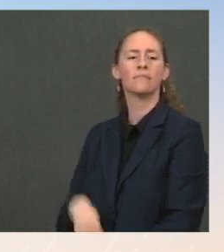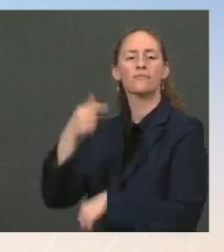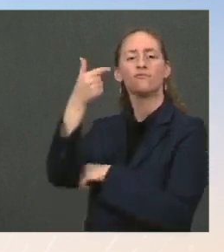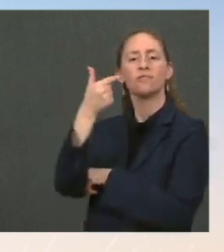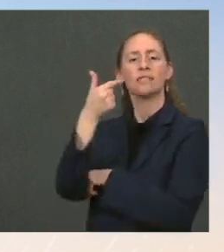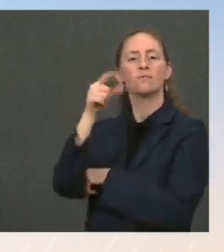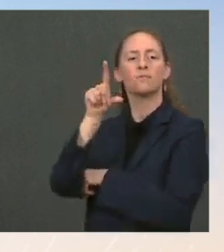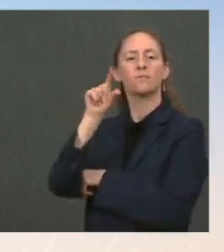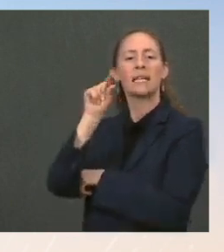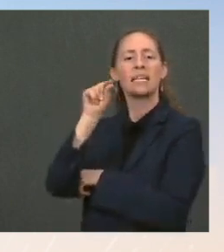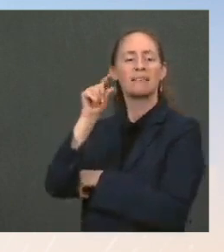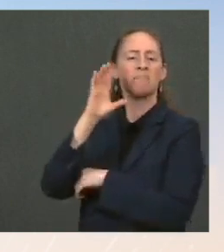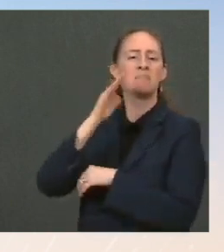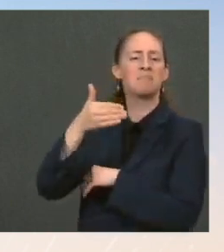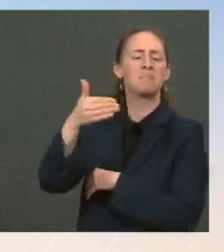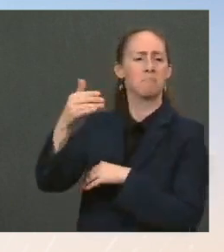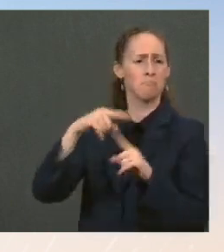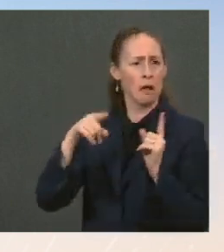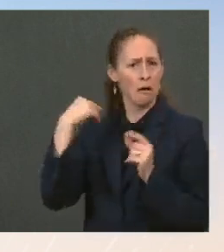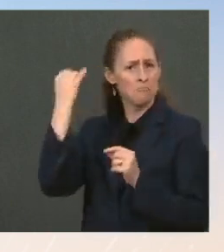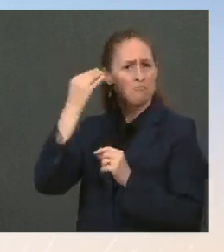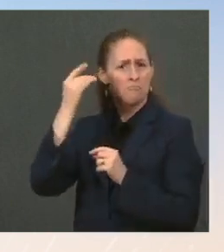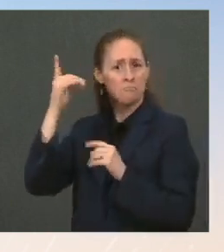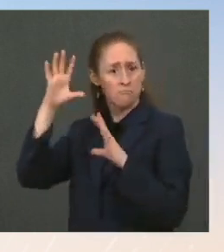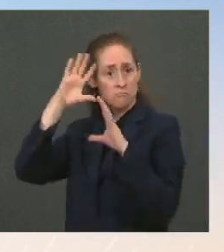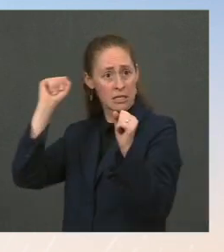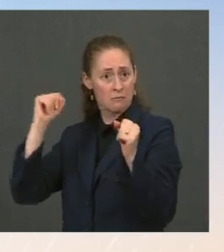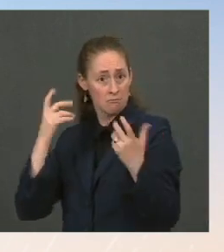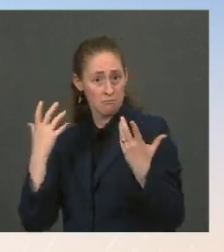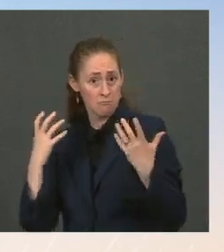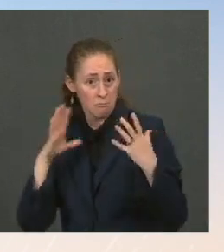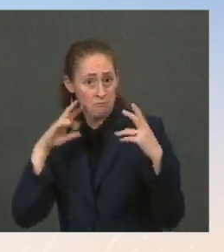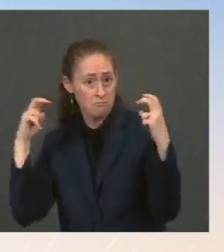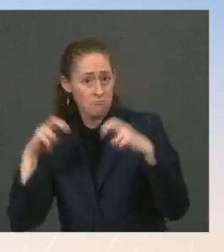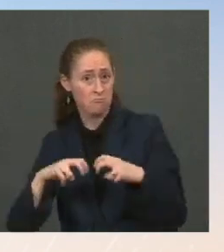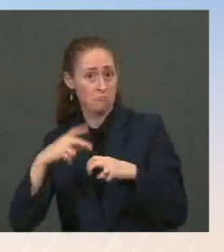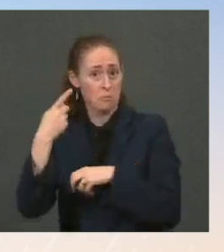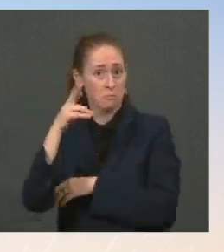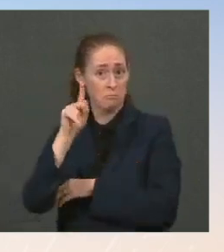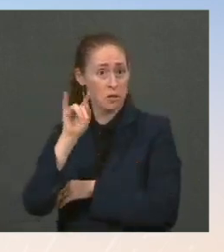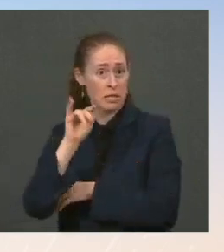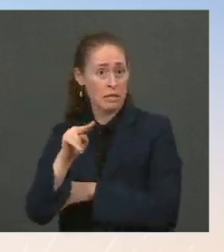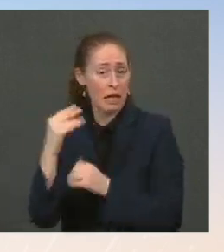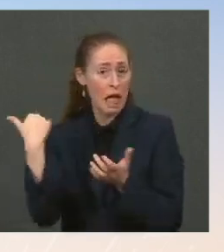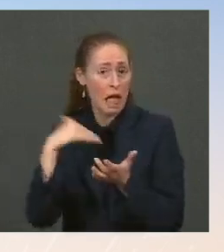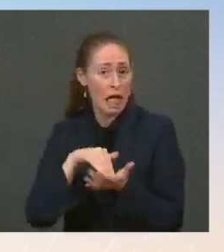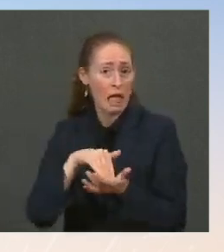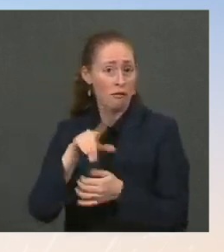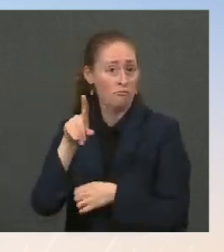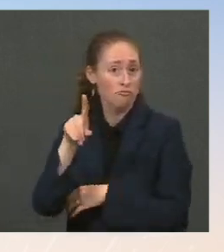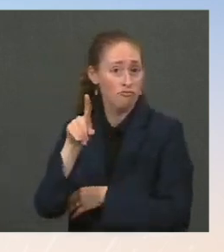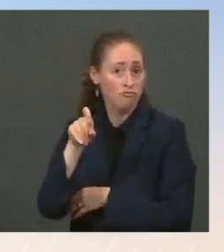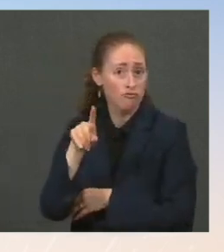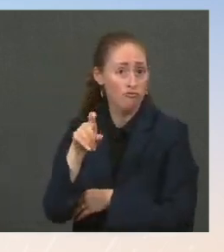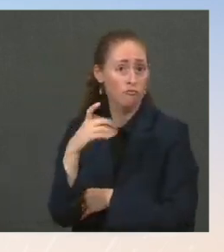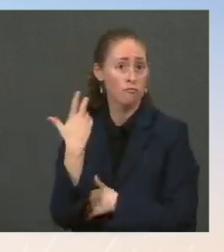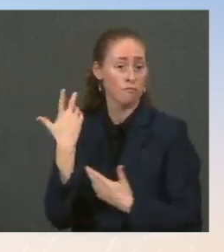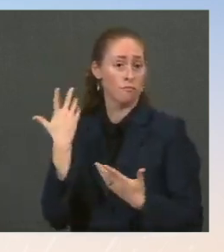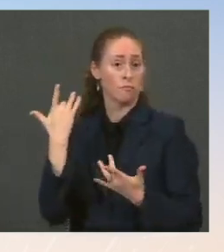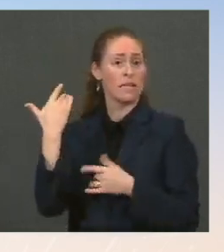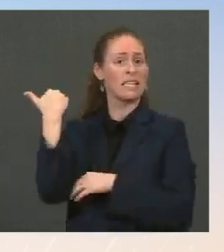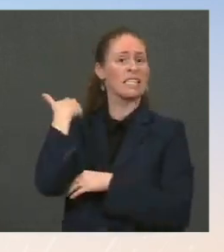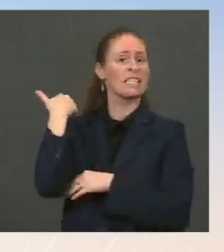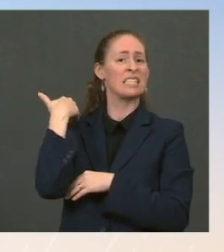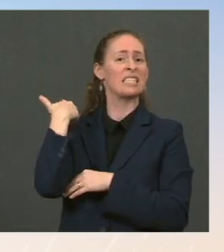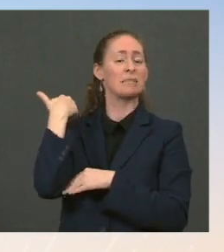would be open to meeting with Putin again at the G20. And does he feel like his last meeting with Putin was effective? Does the president feel